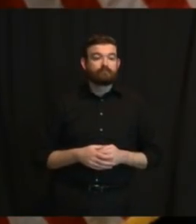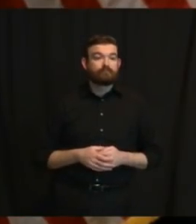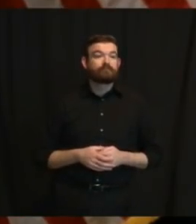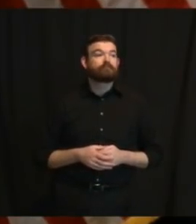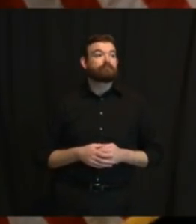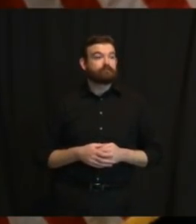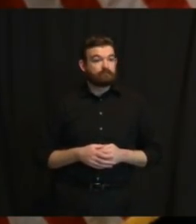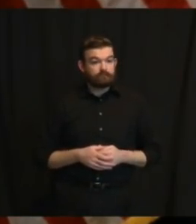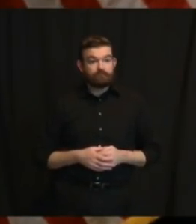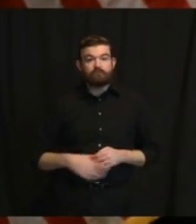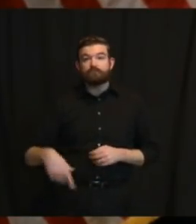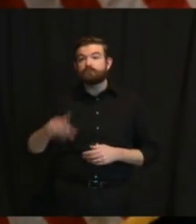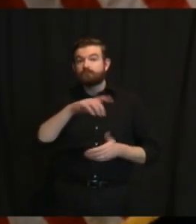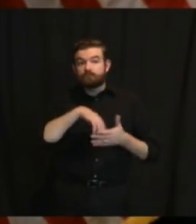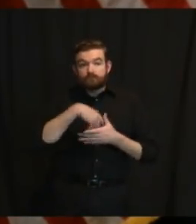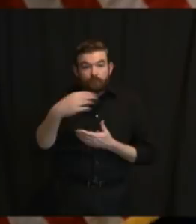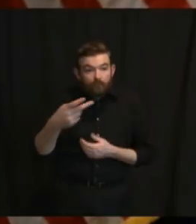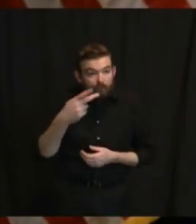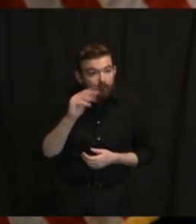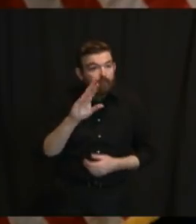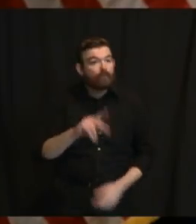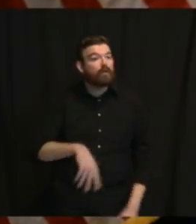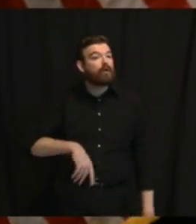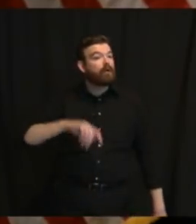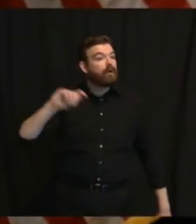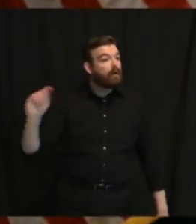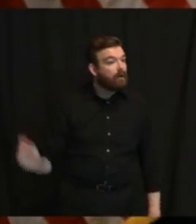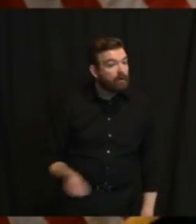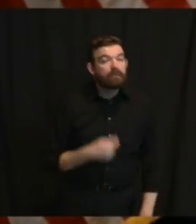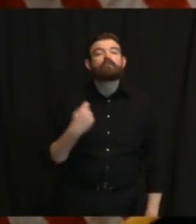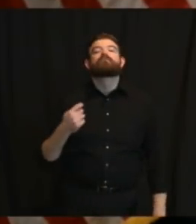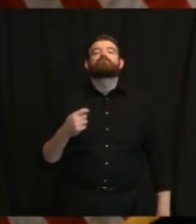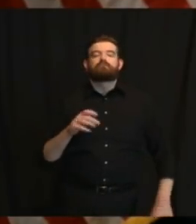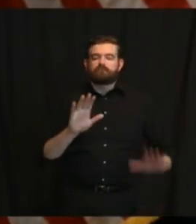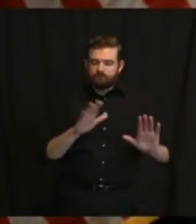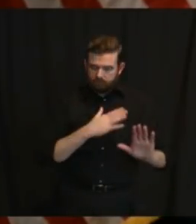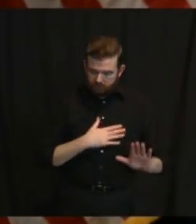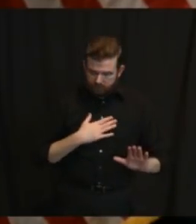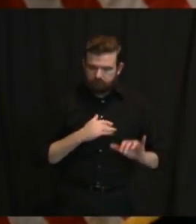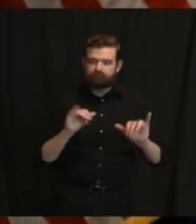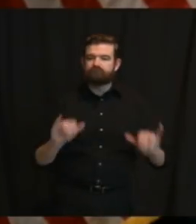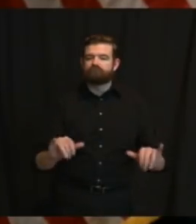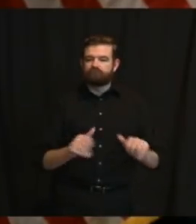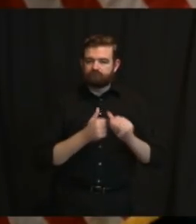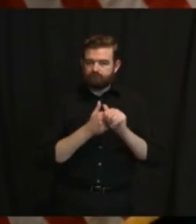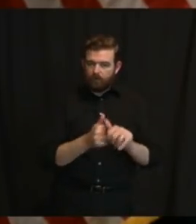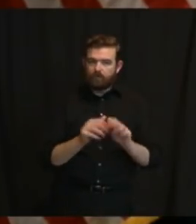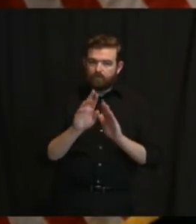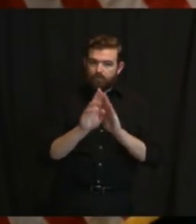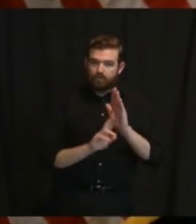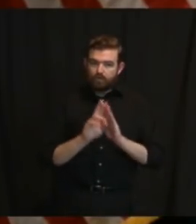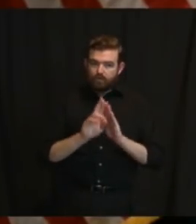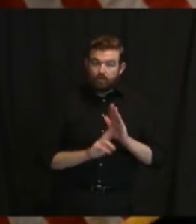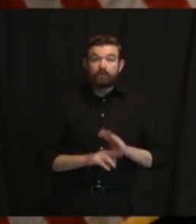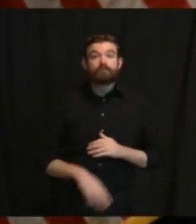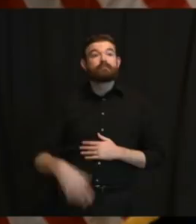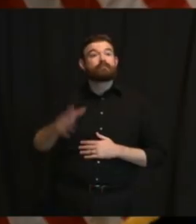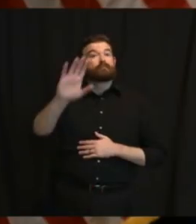please, keep doing what you've been doing. On beaches, John, what we've said is the